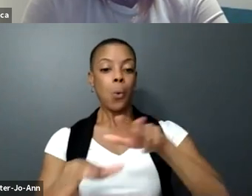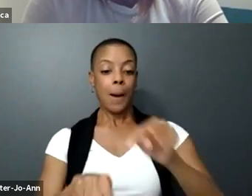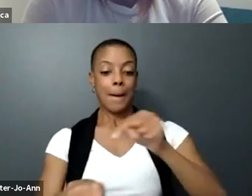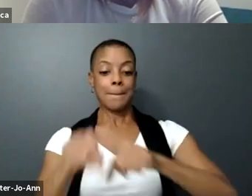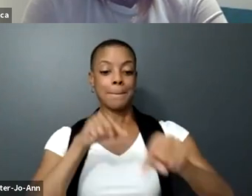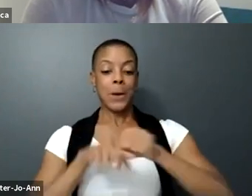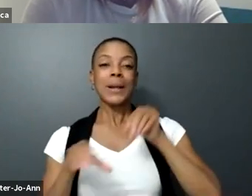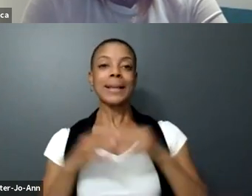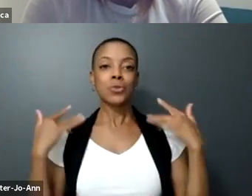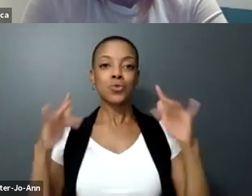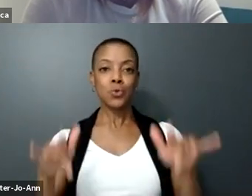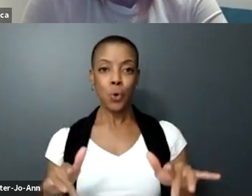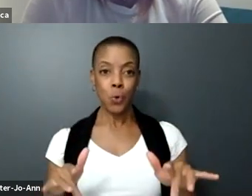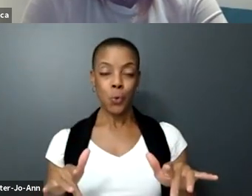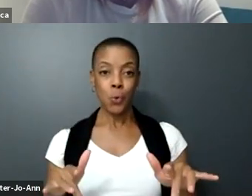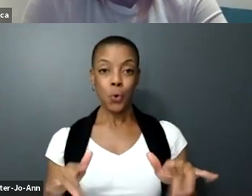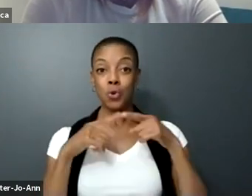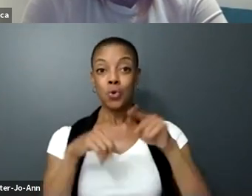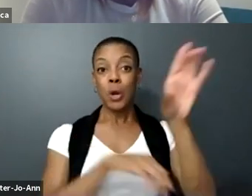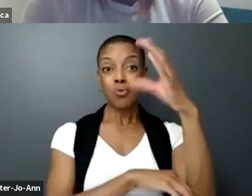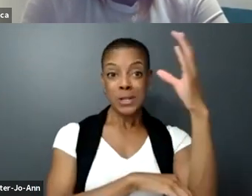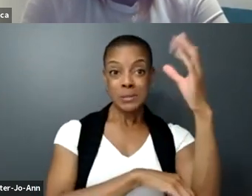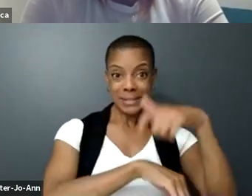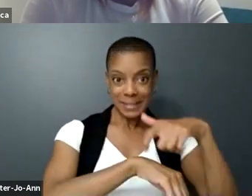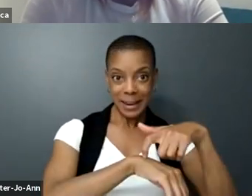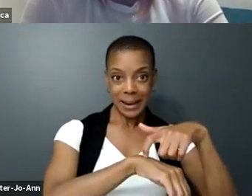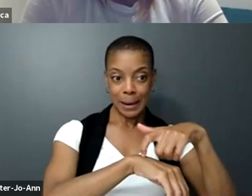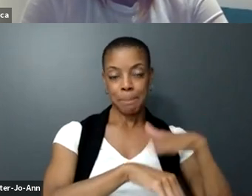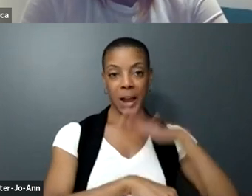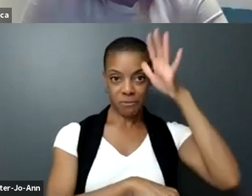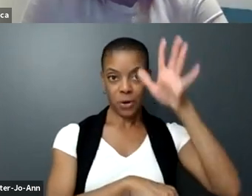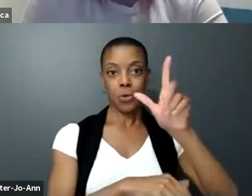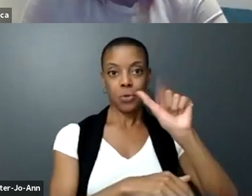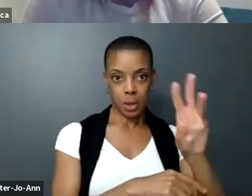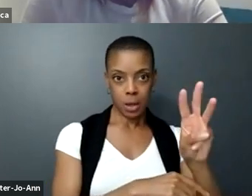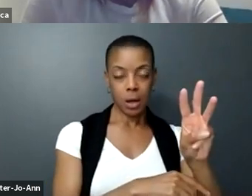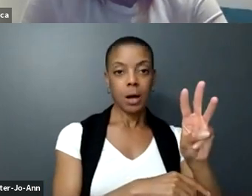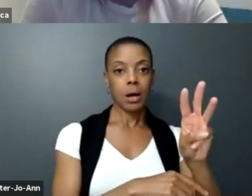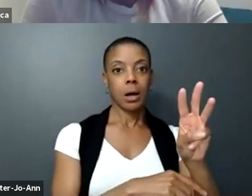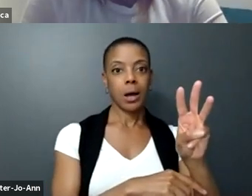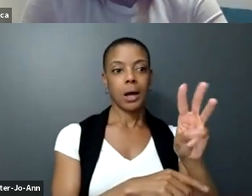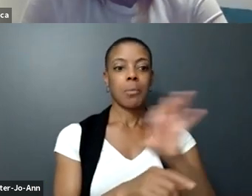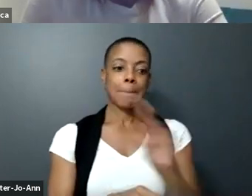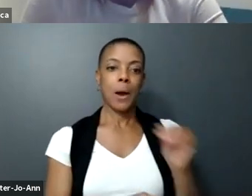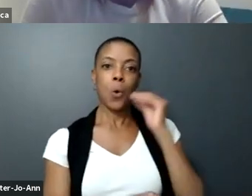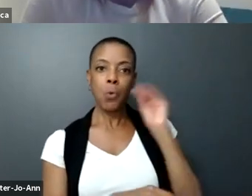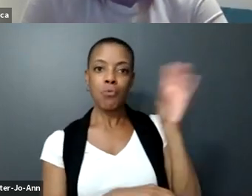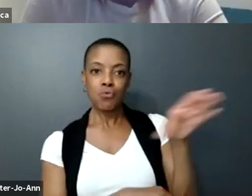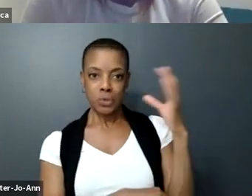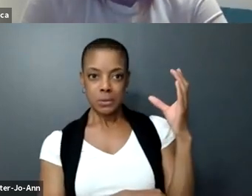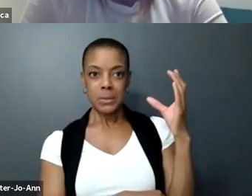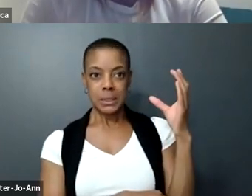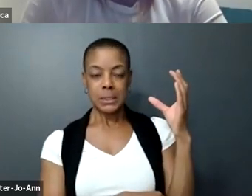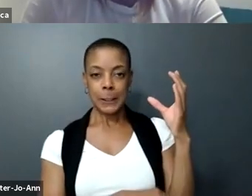Spanish for Christmas, they were lucky, he didn't want to go back. And there's a big culvert